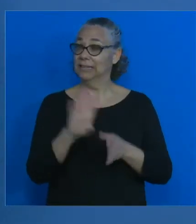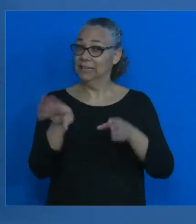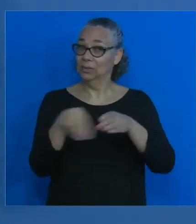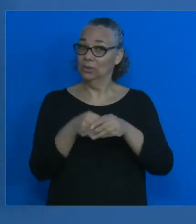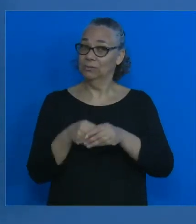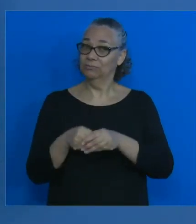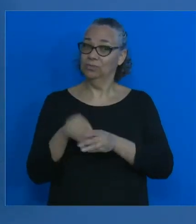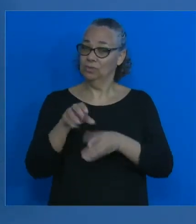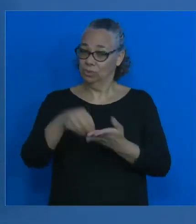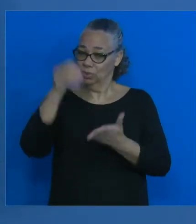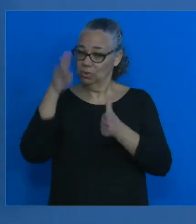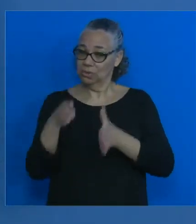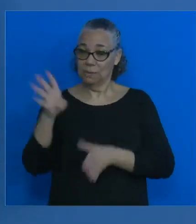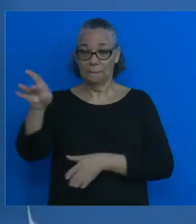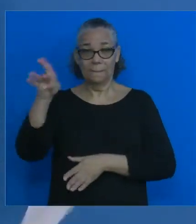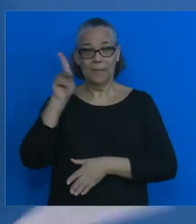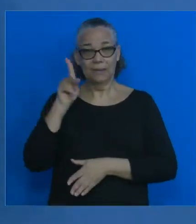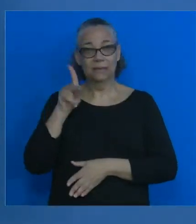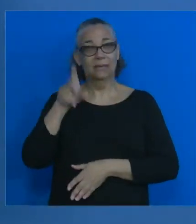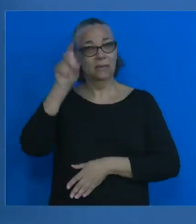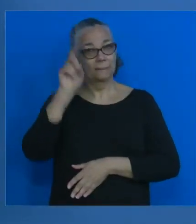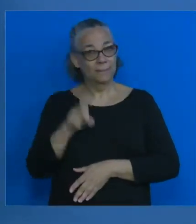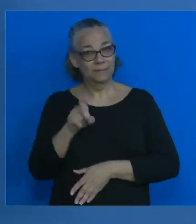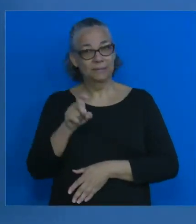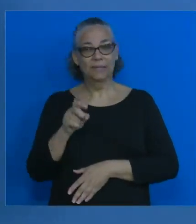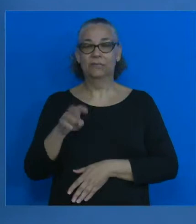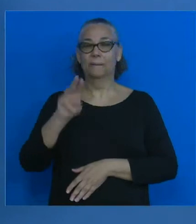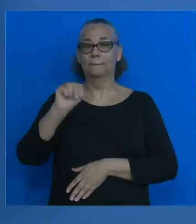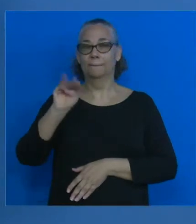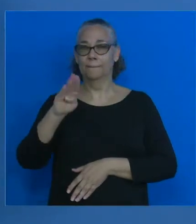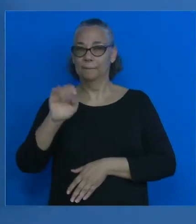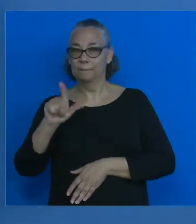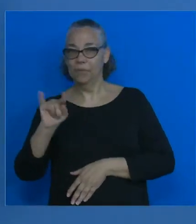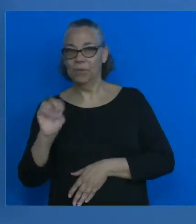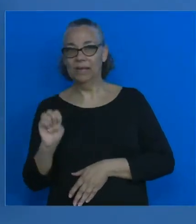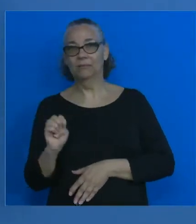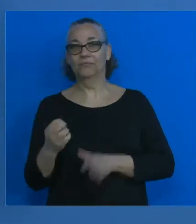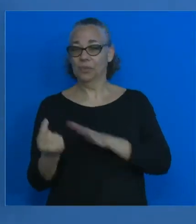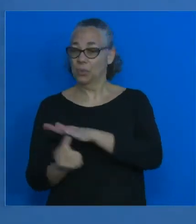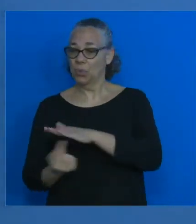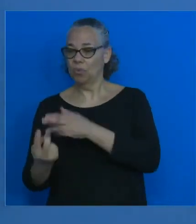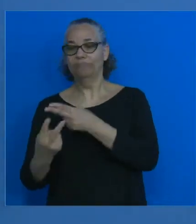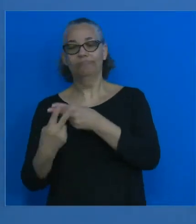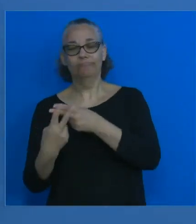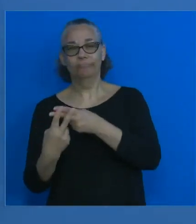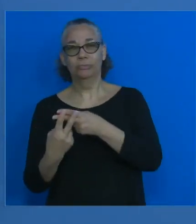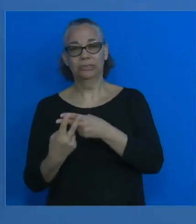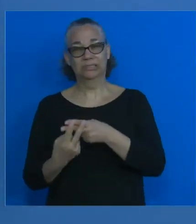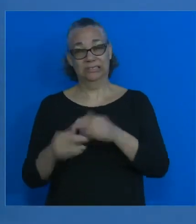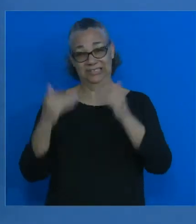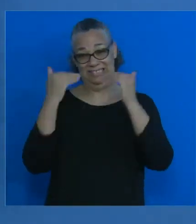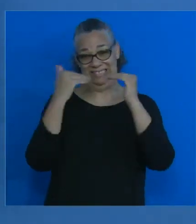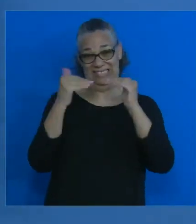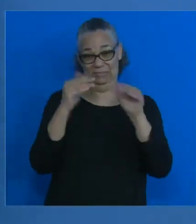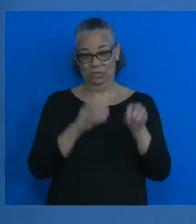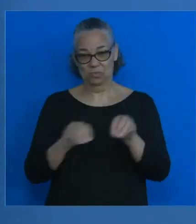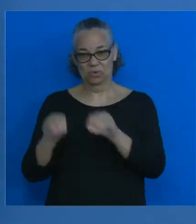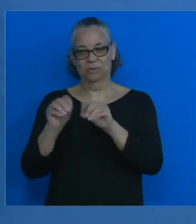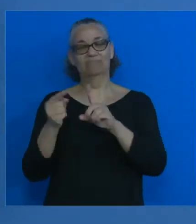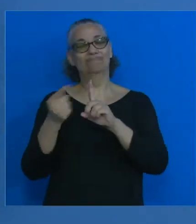students, are subject to mobile quarantine, restrictions on their movements and activities until they receive a